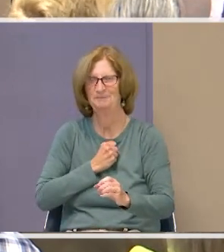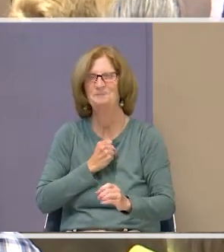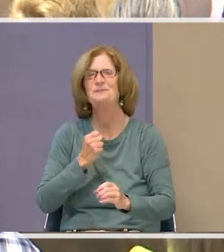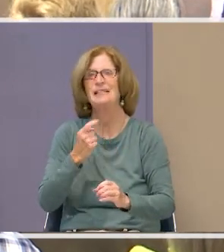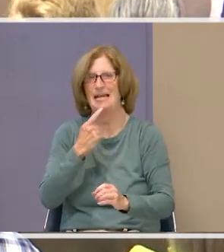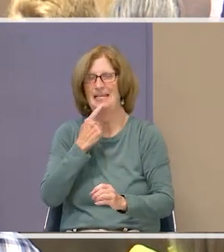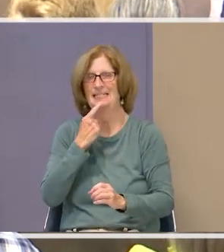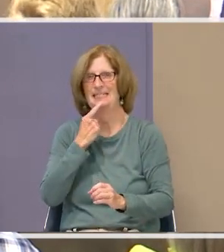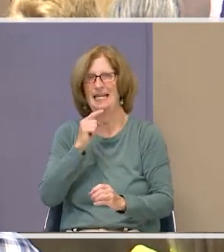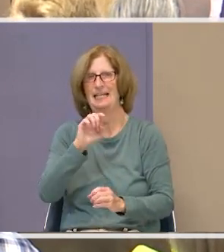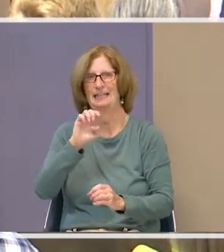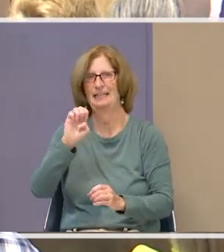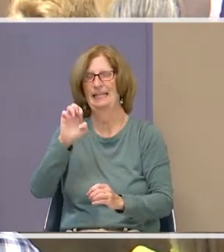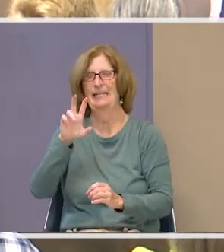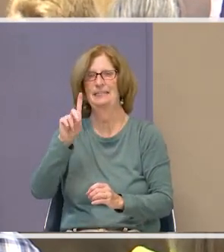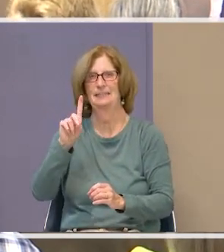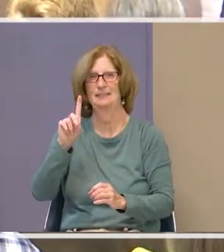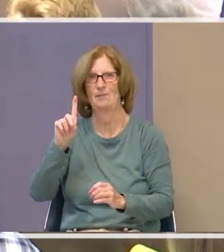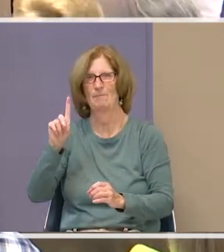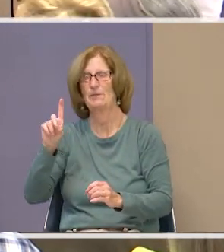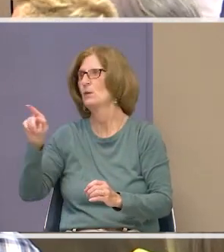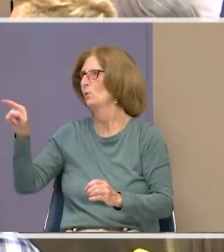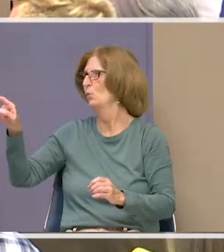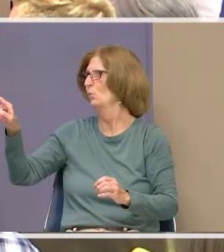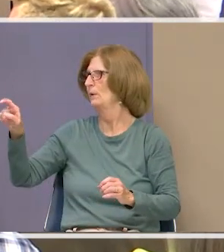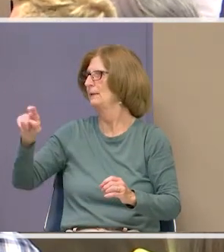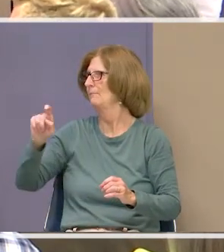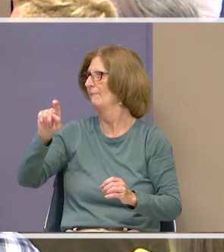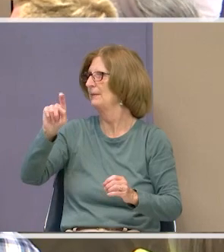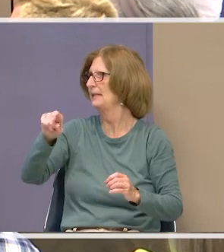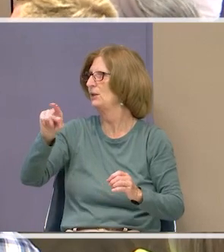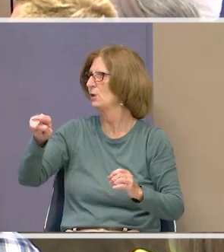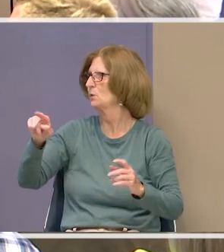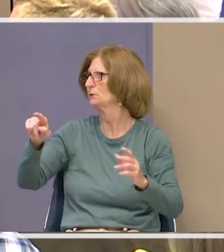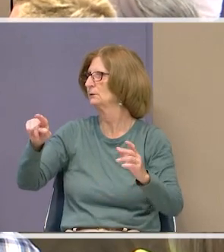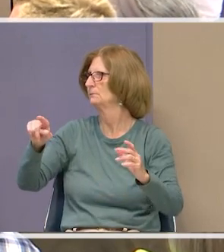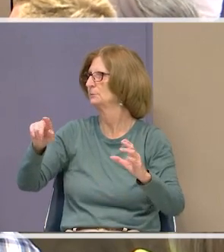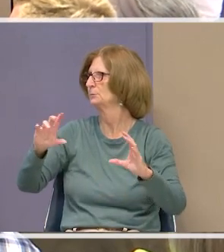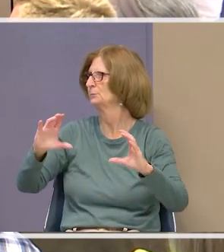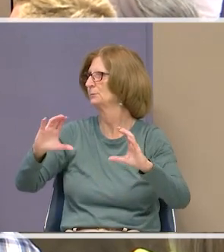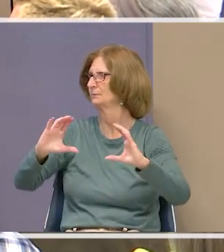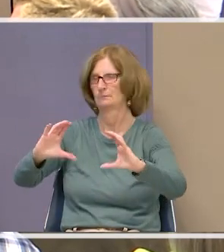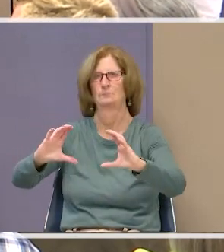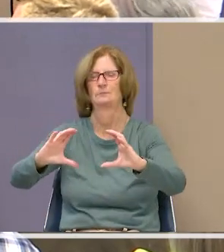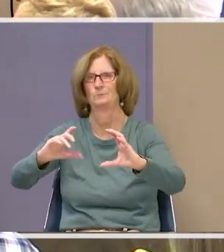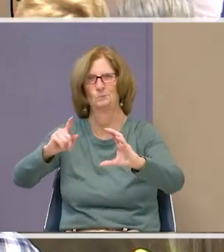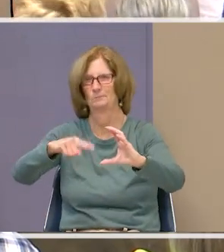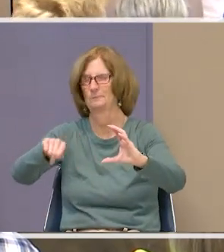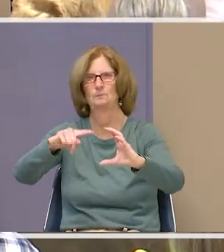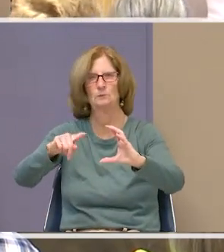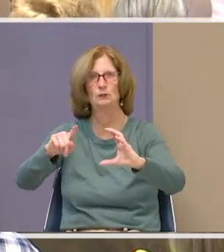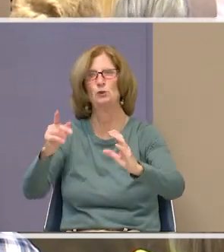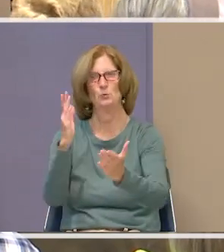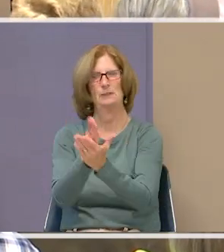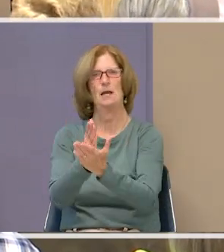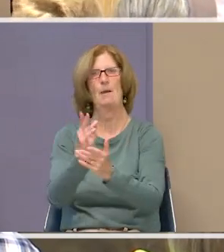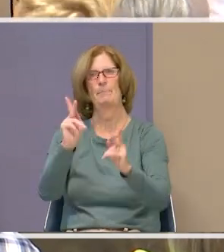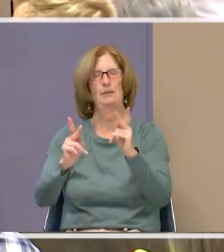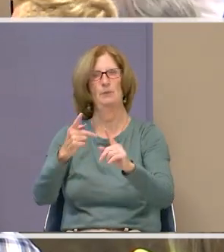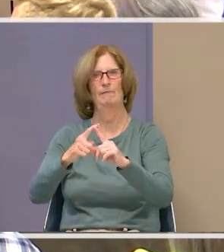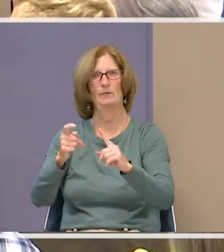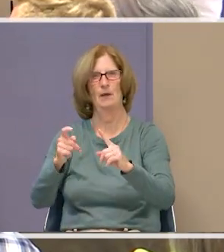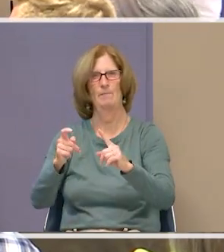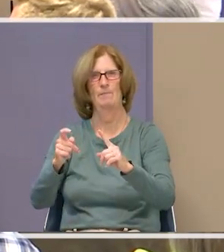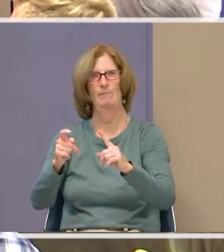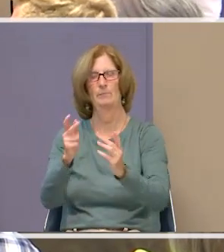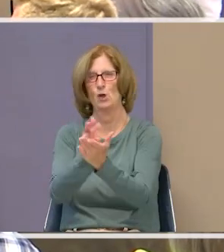End. Okay. We need those holy things. You know those? Or something to stop people from parking. They're not